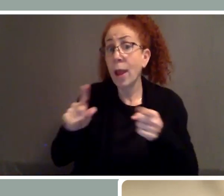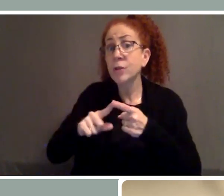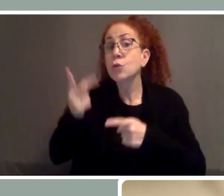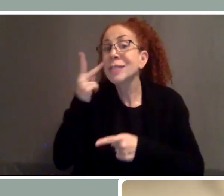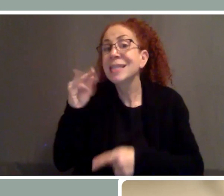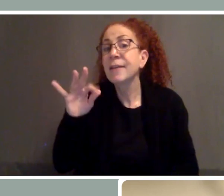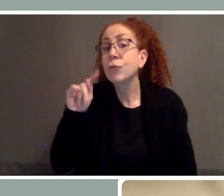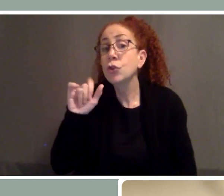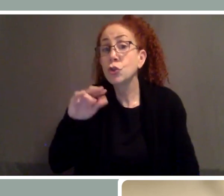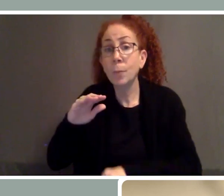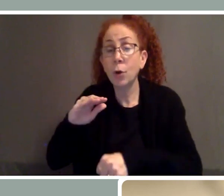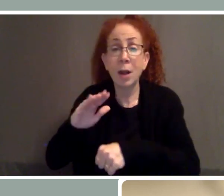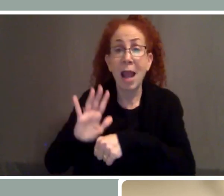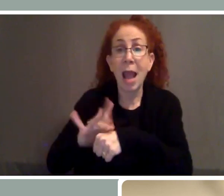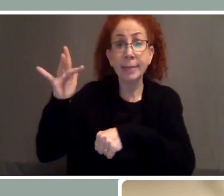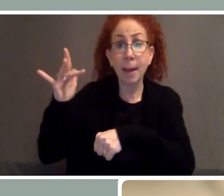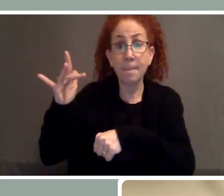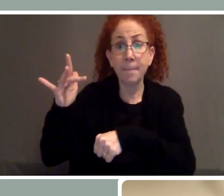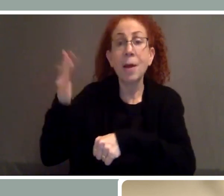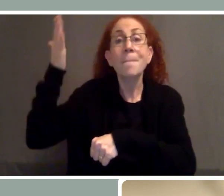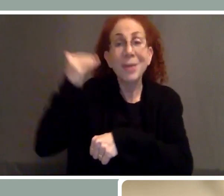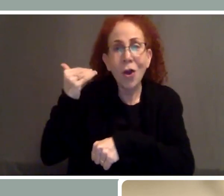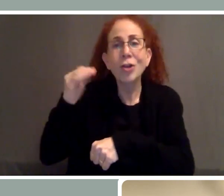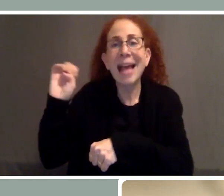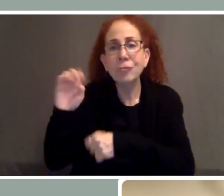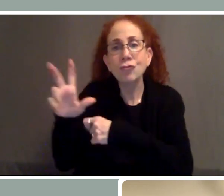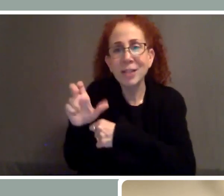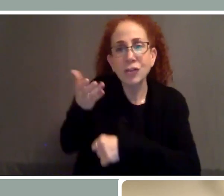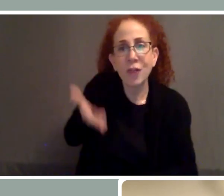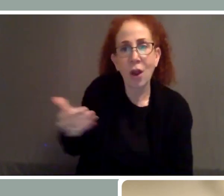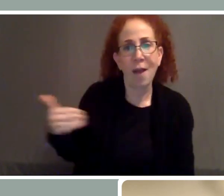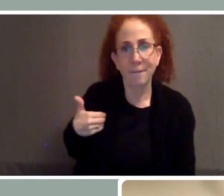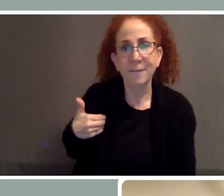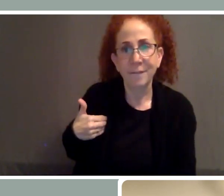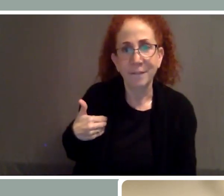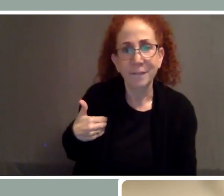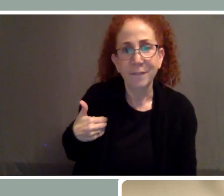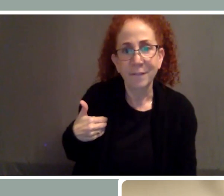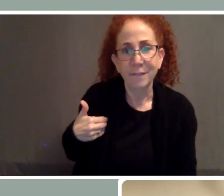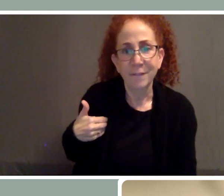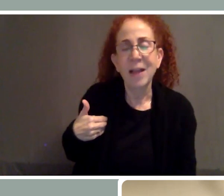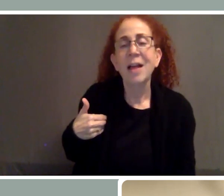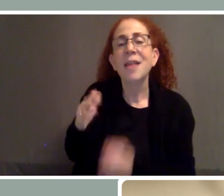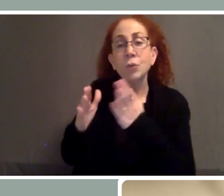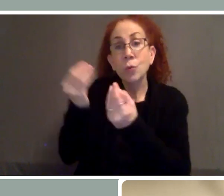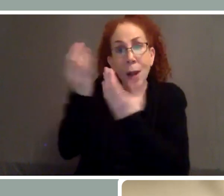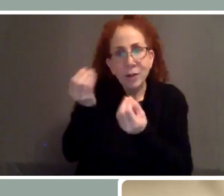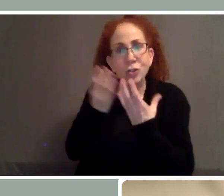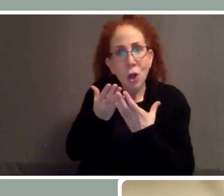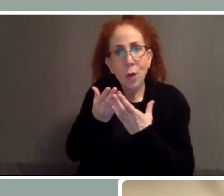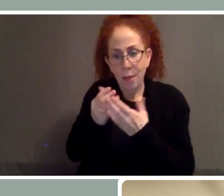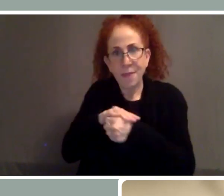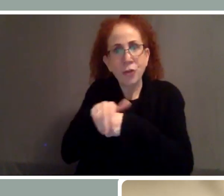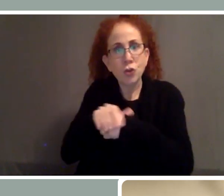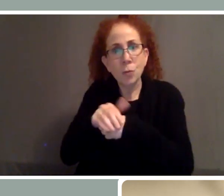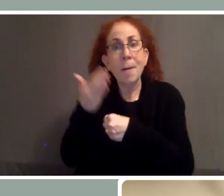up because there's estrogen receptor present there, okay? So it's a way of telling us that the tumor might continue